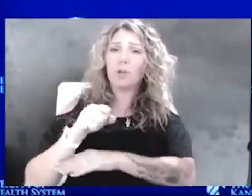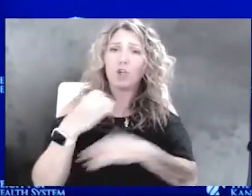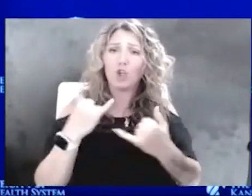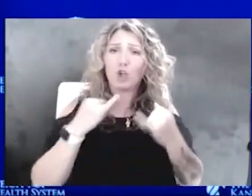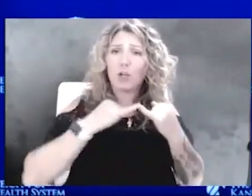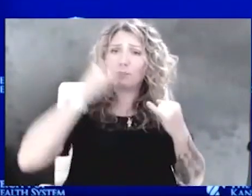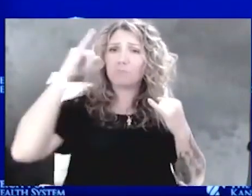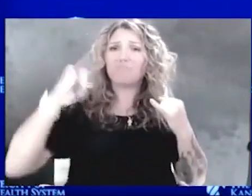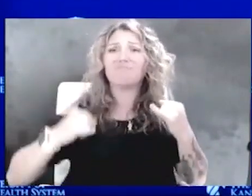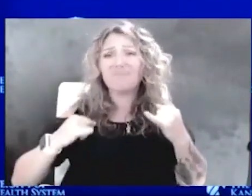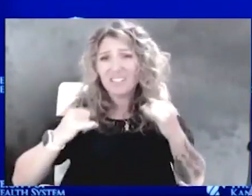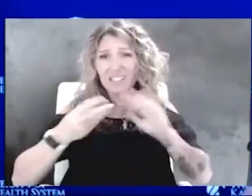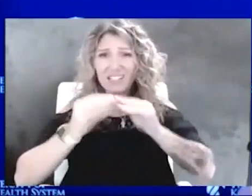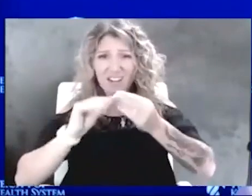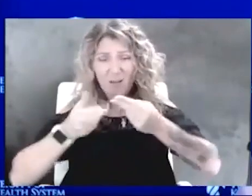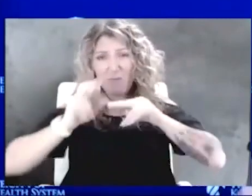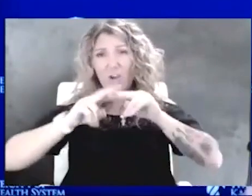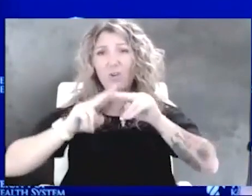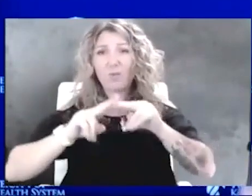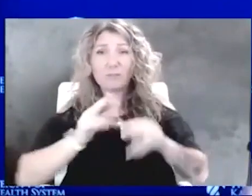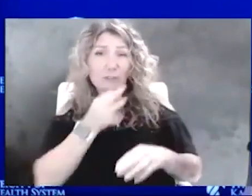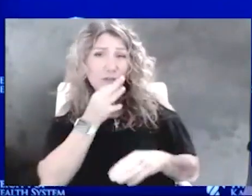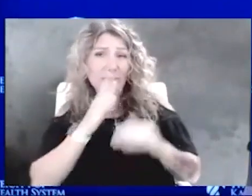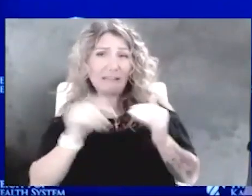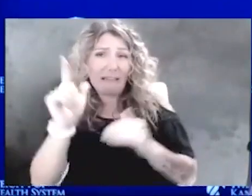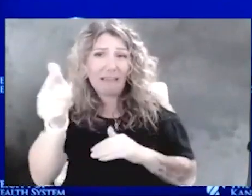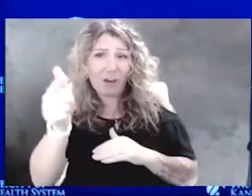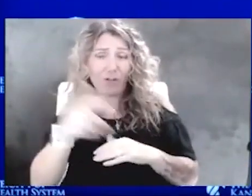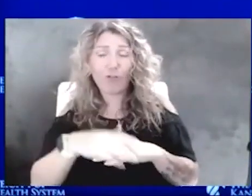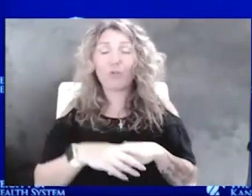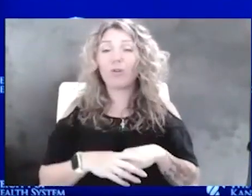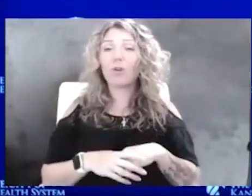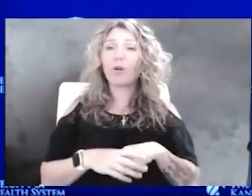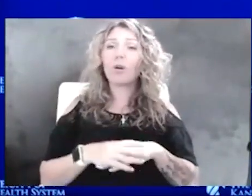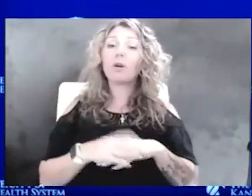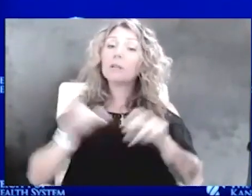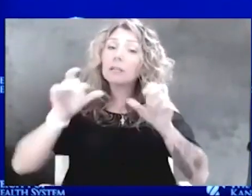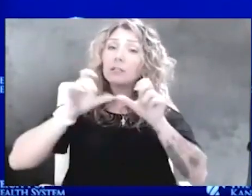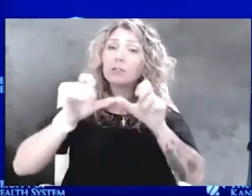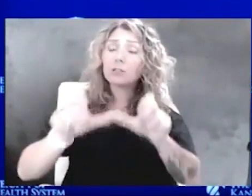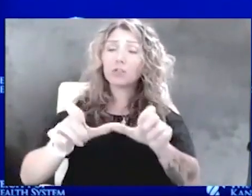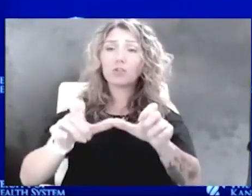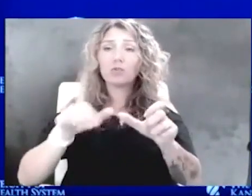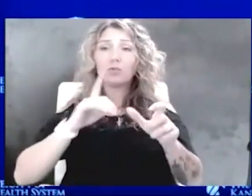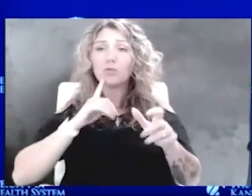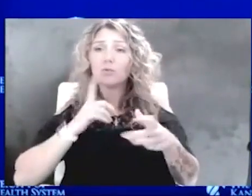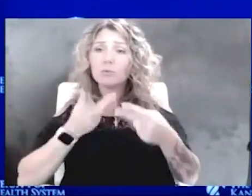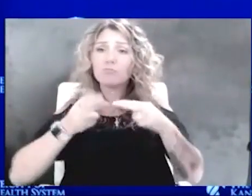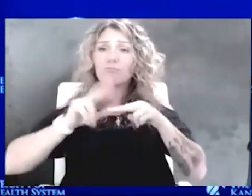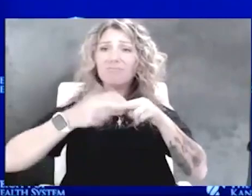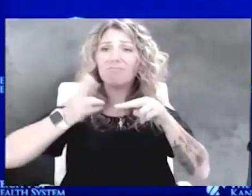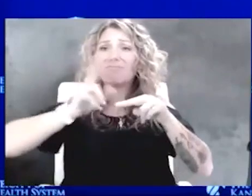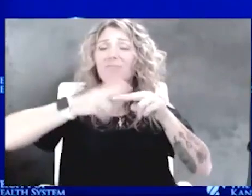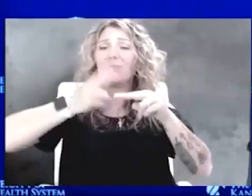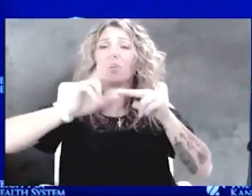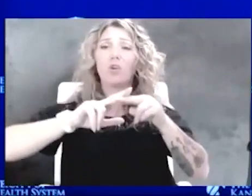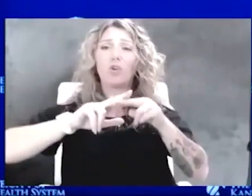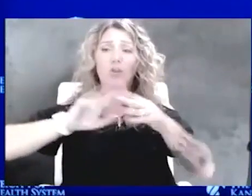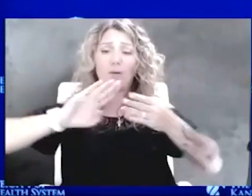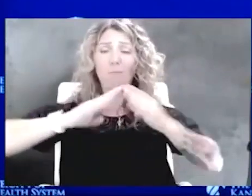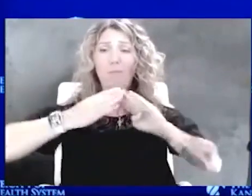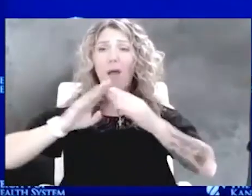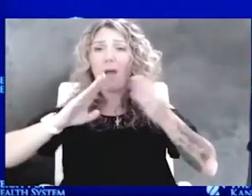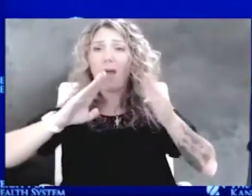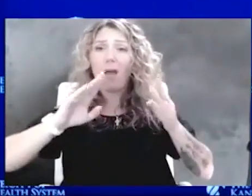later, and continue to build population immunity, especially by vaccination, as